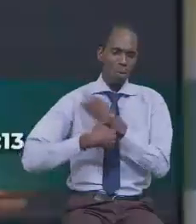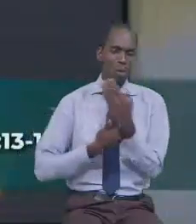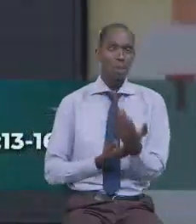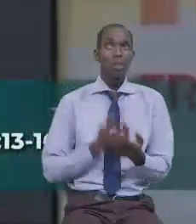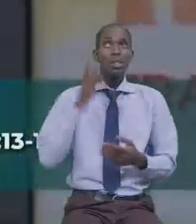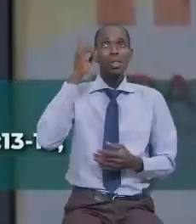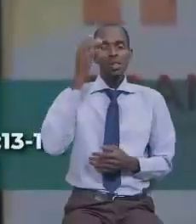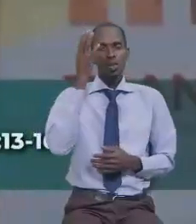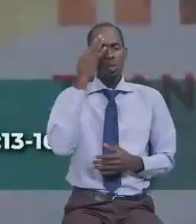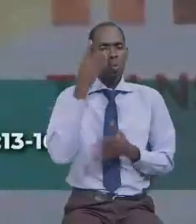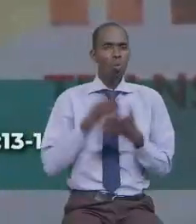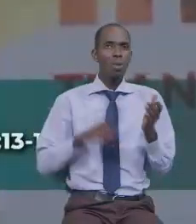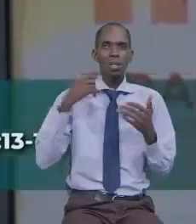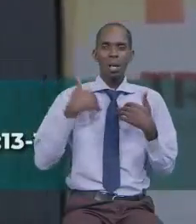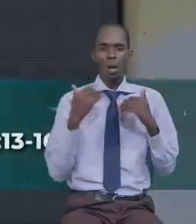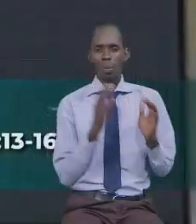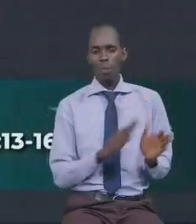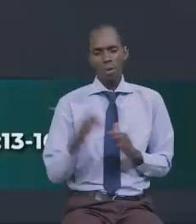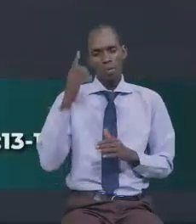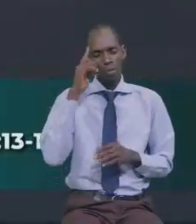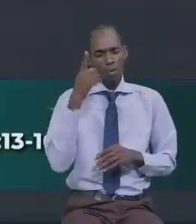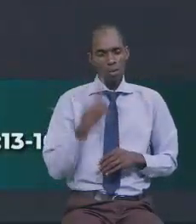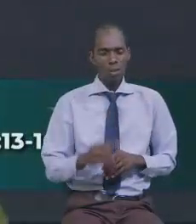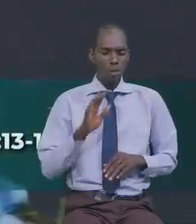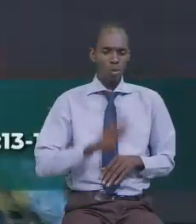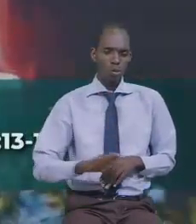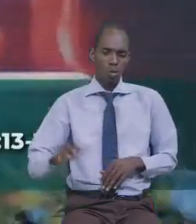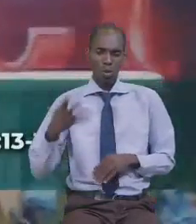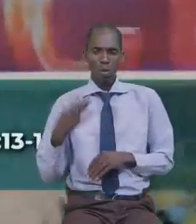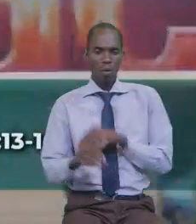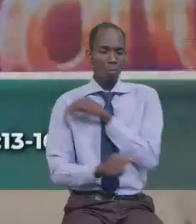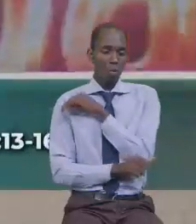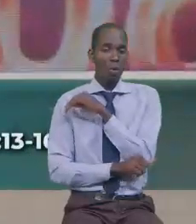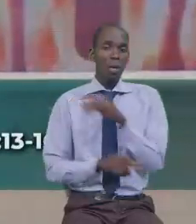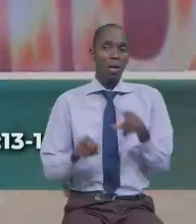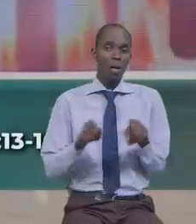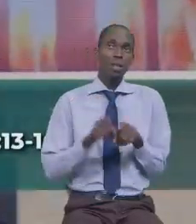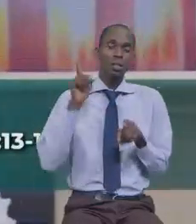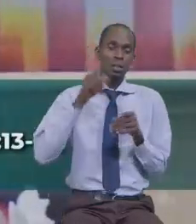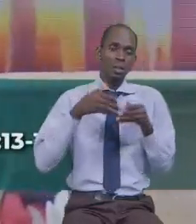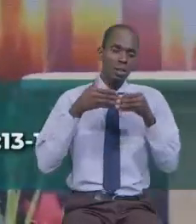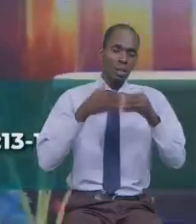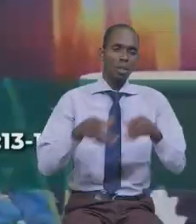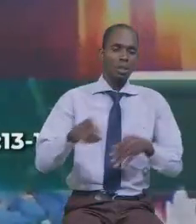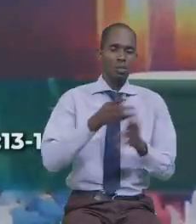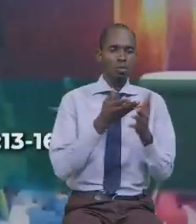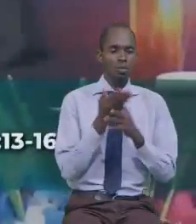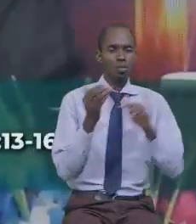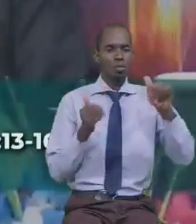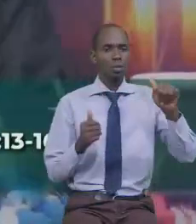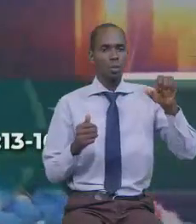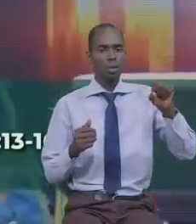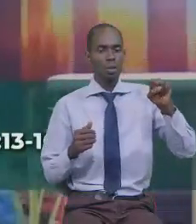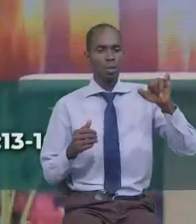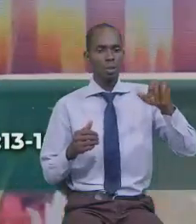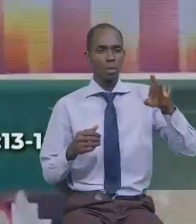for the descendants of Abraham. And as he led them through Assyria and through the land of the